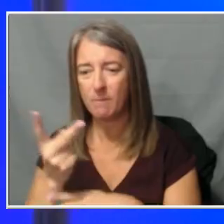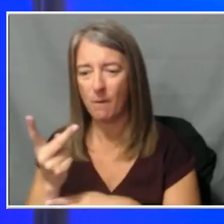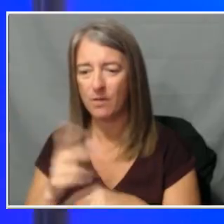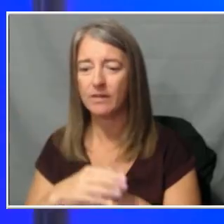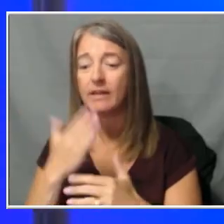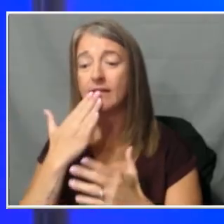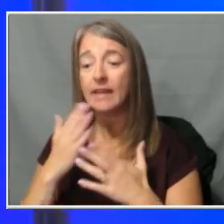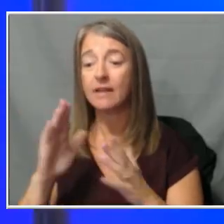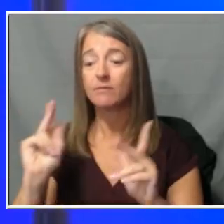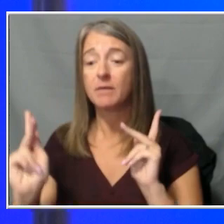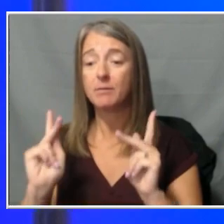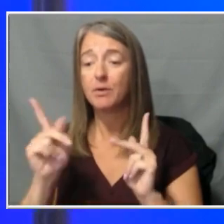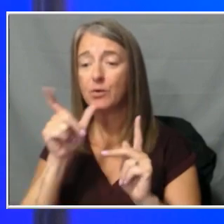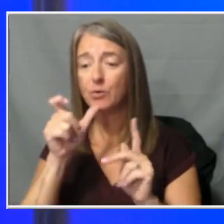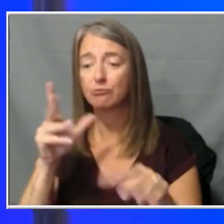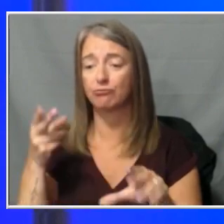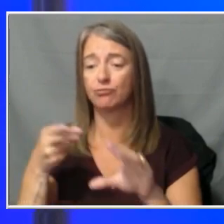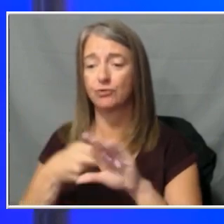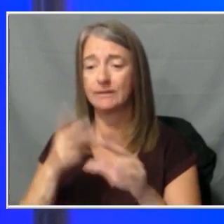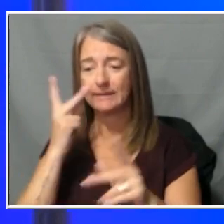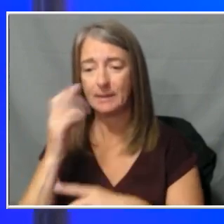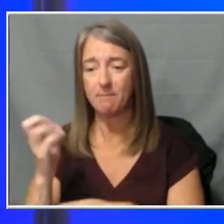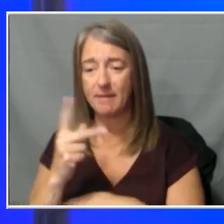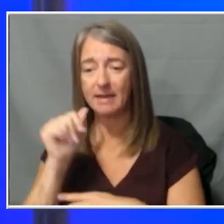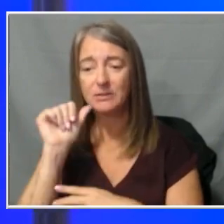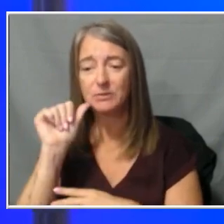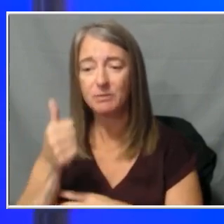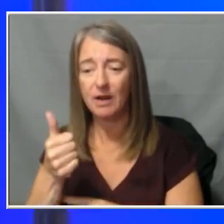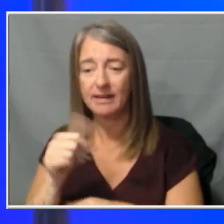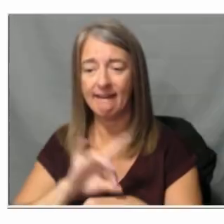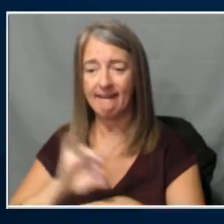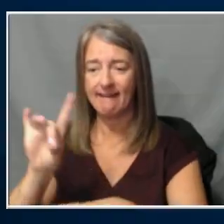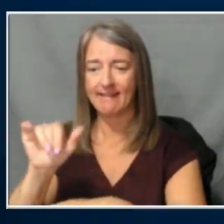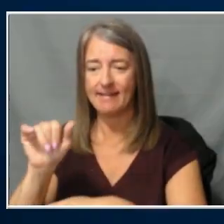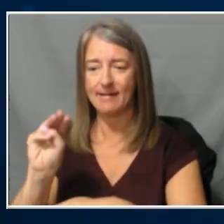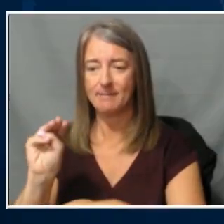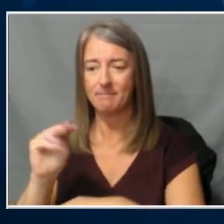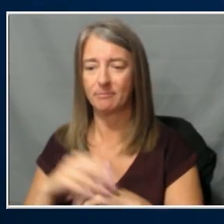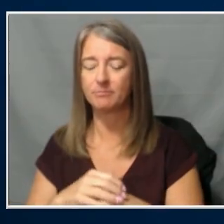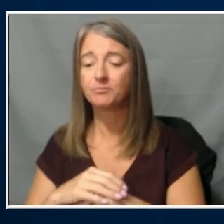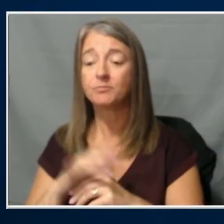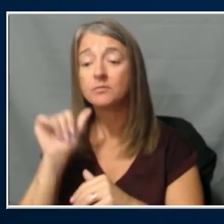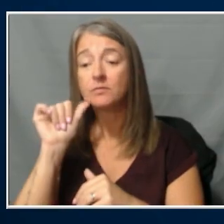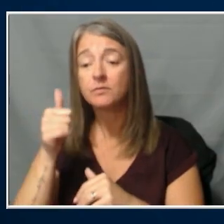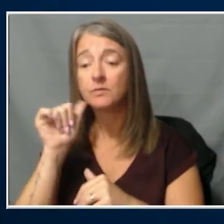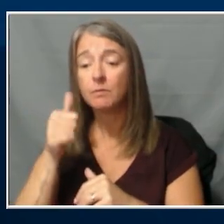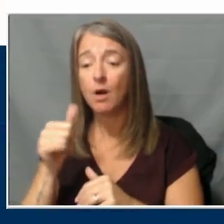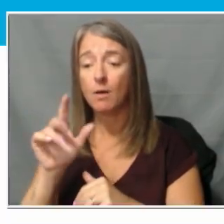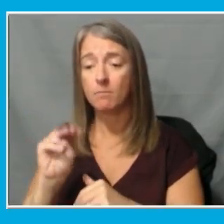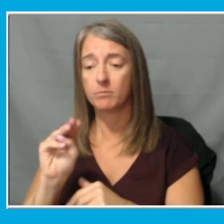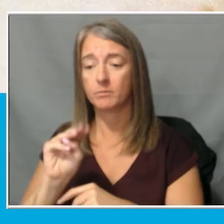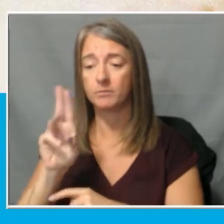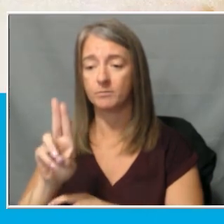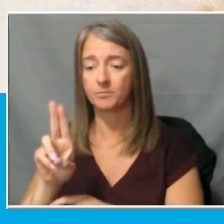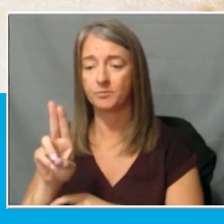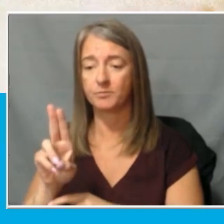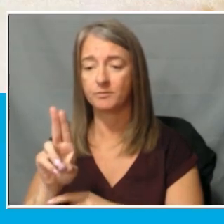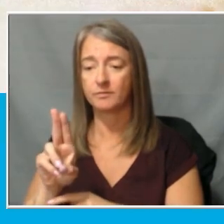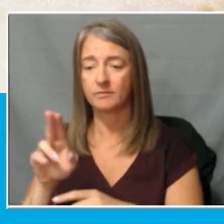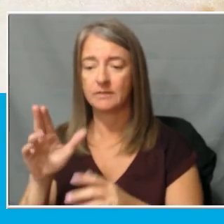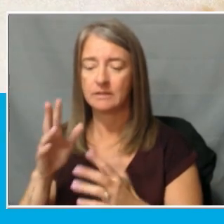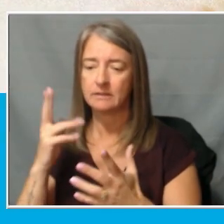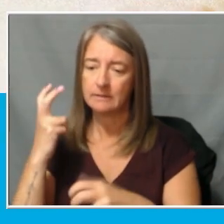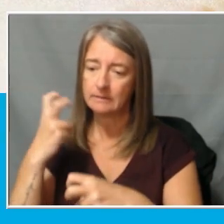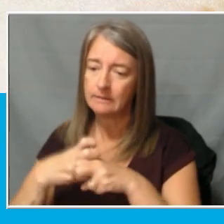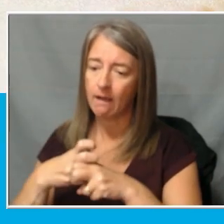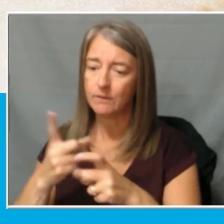our guests, of course, and we will see you back here tomorrow at 8 a.m. Coming up tomorrow on the Morning Medical Update, the toughest